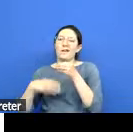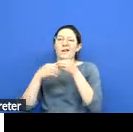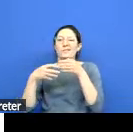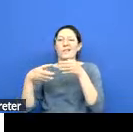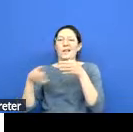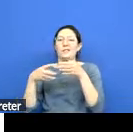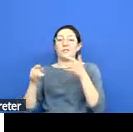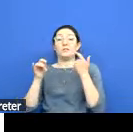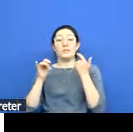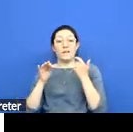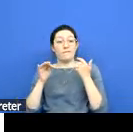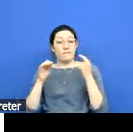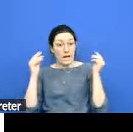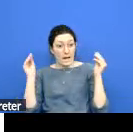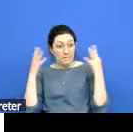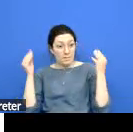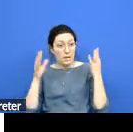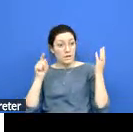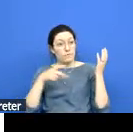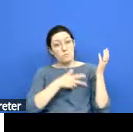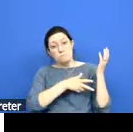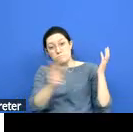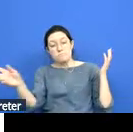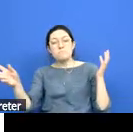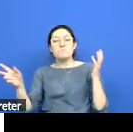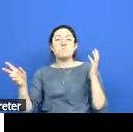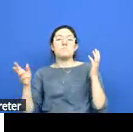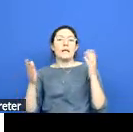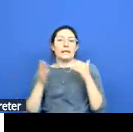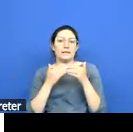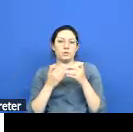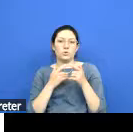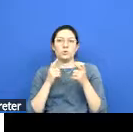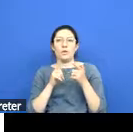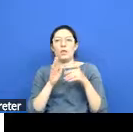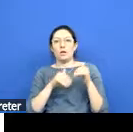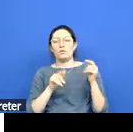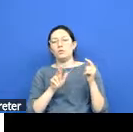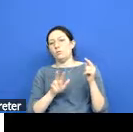has to get back there, it's a lot easier than coming around.